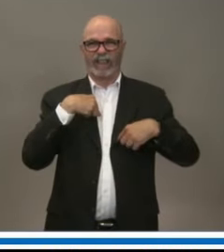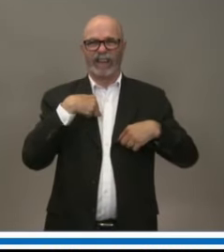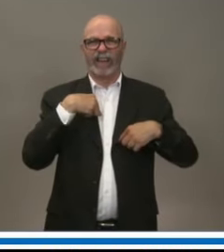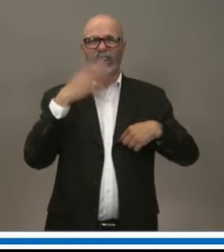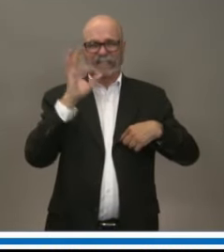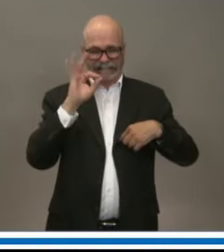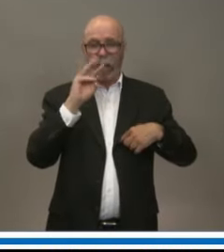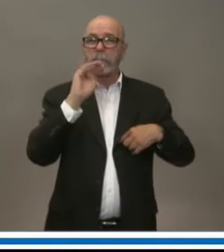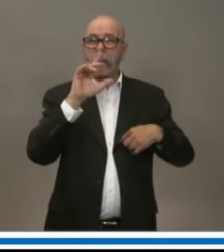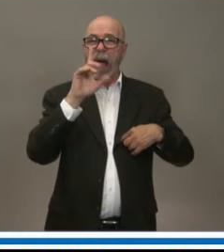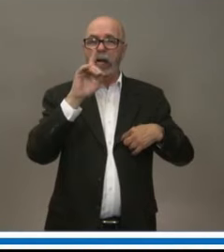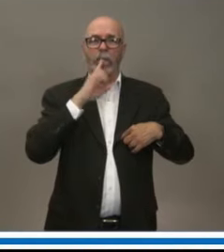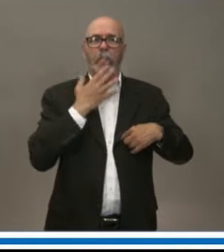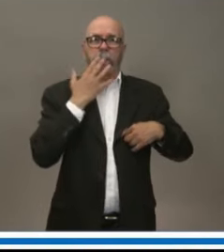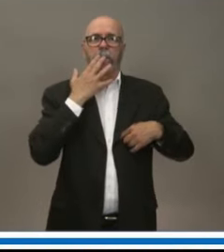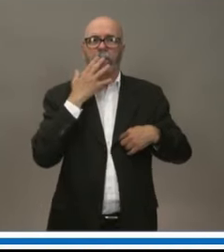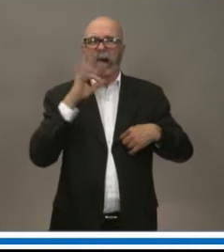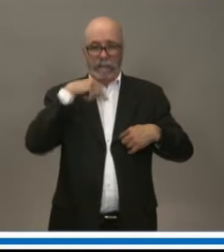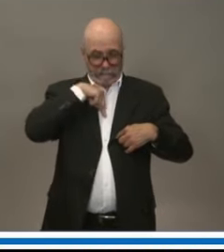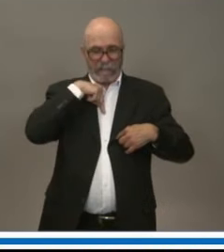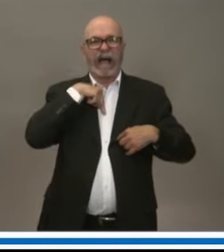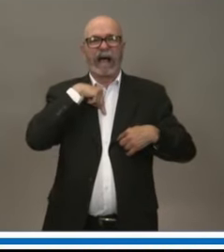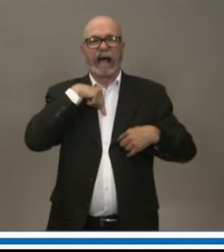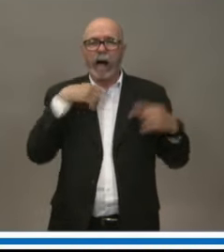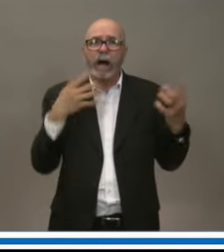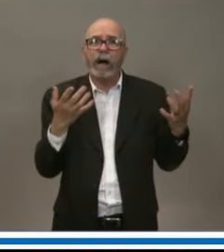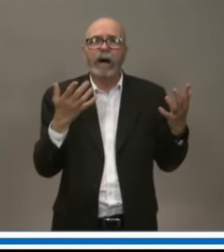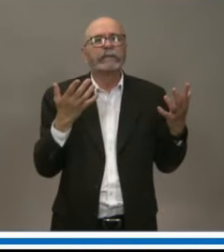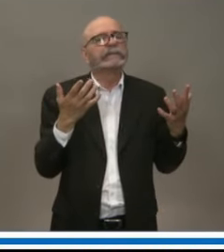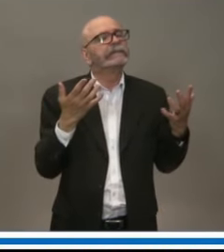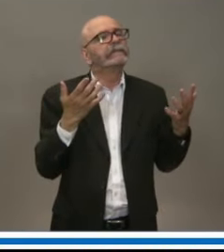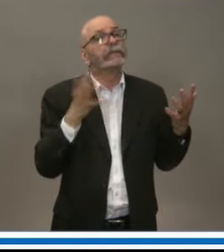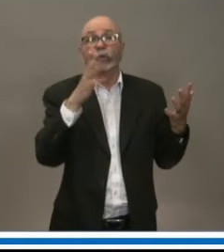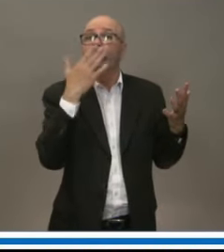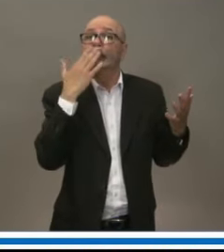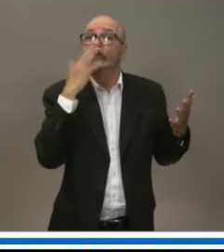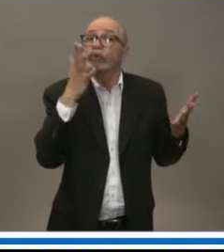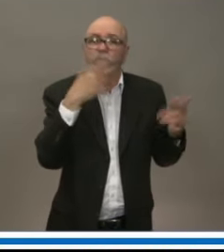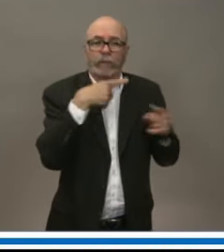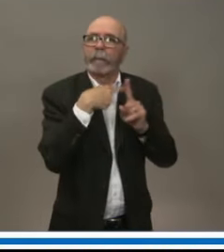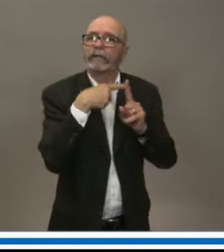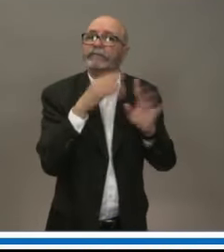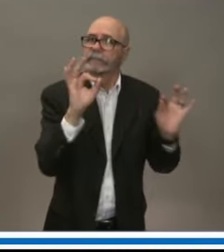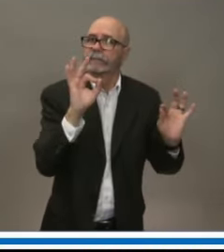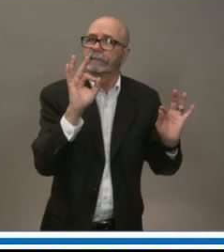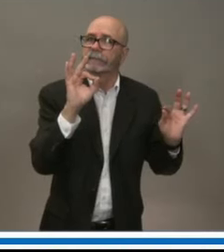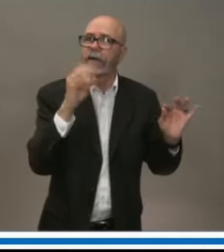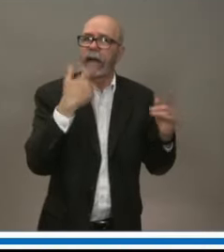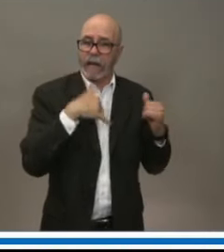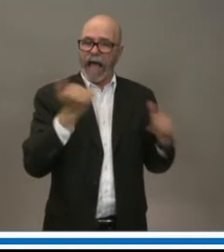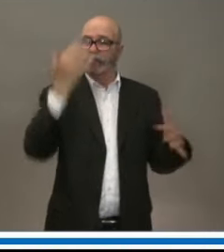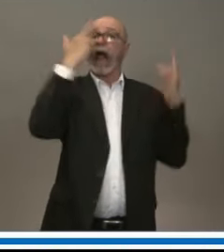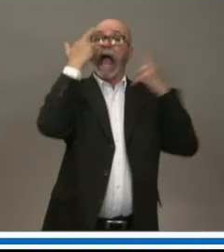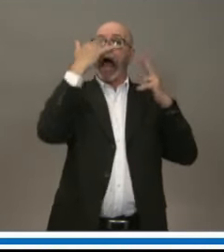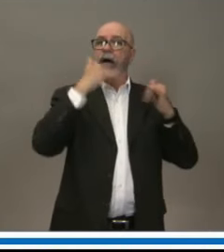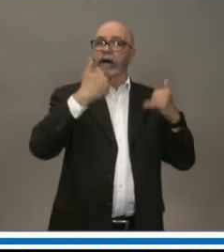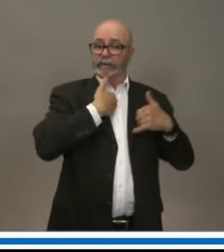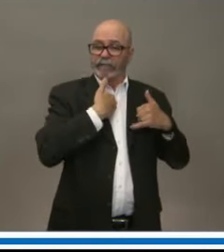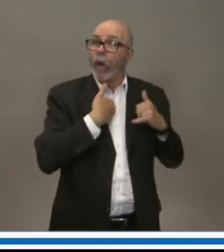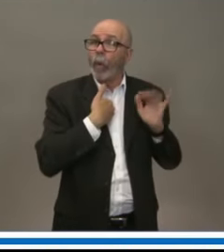that even in a very a population that's at increased risk for severe disease, what we're seeing by and large is a